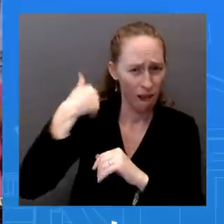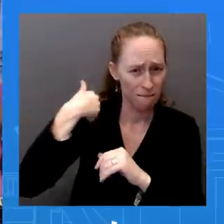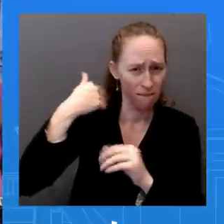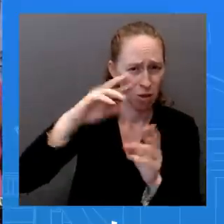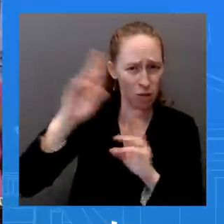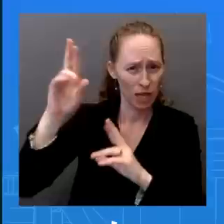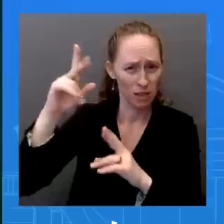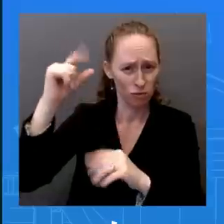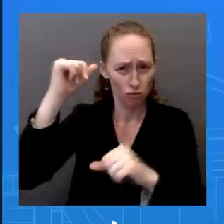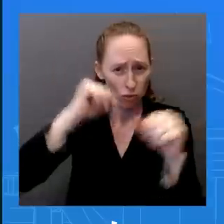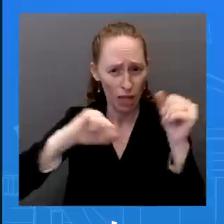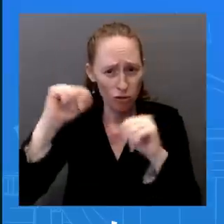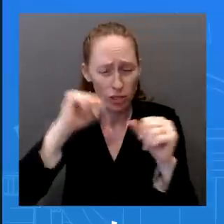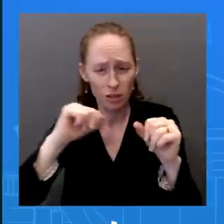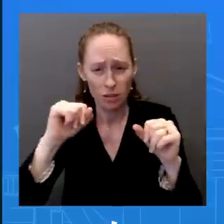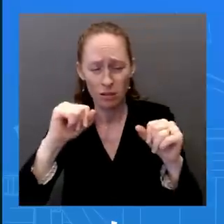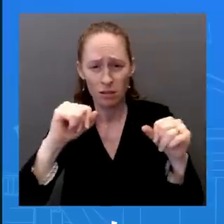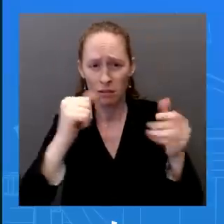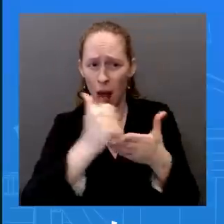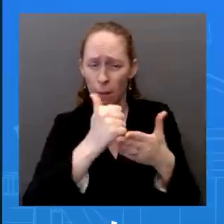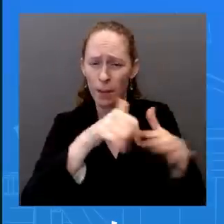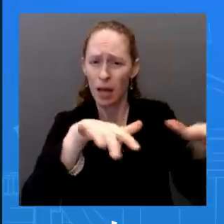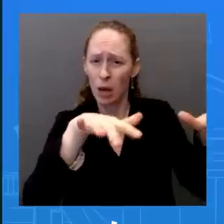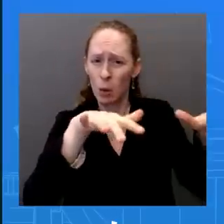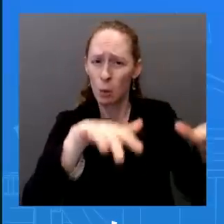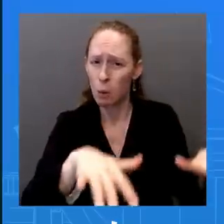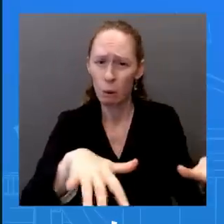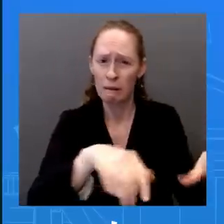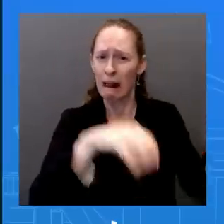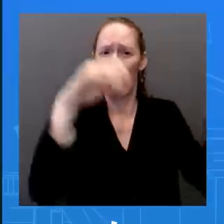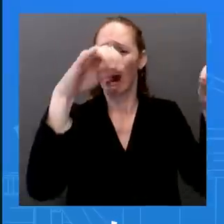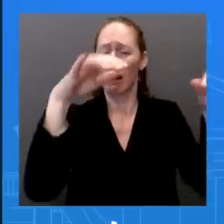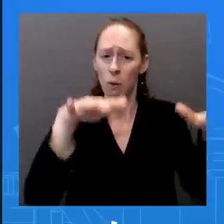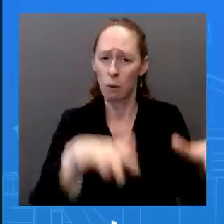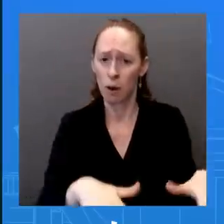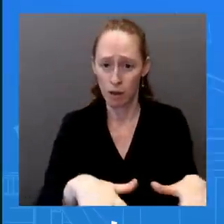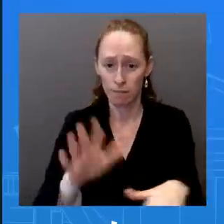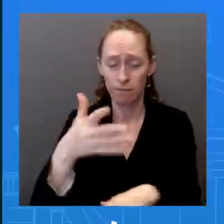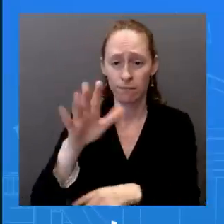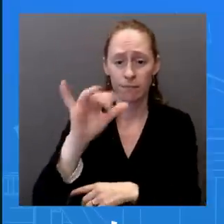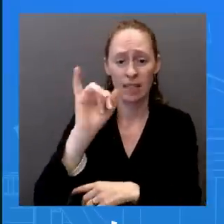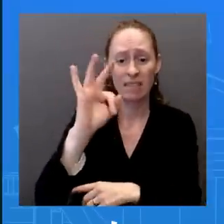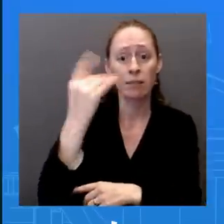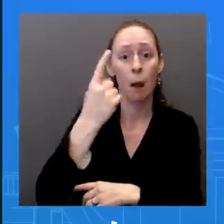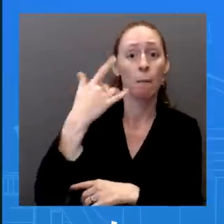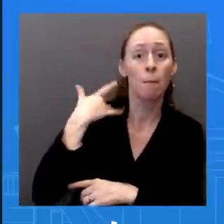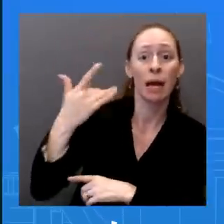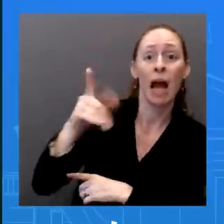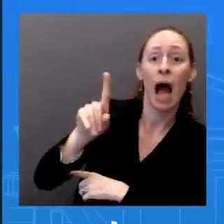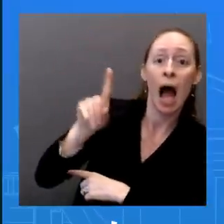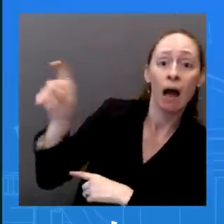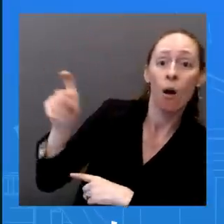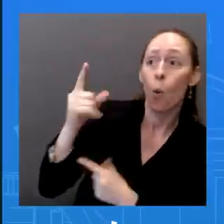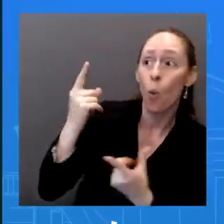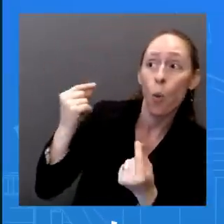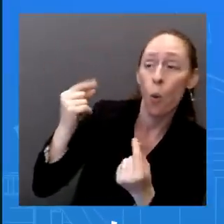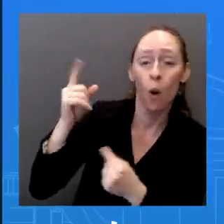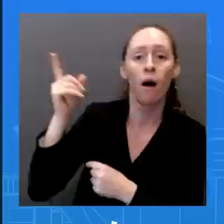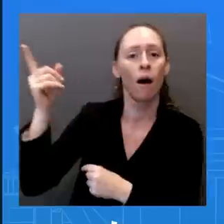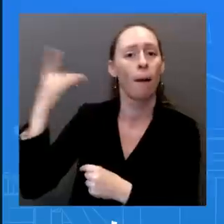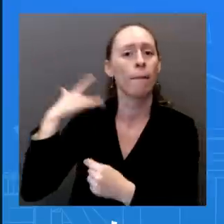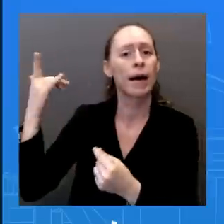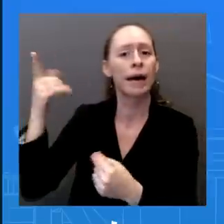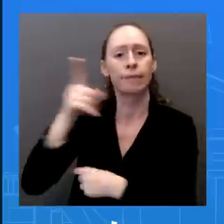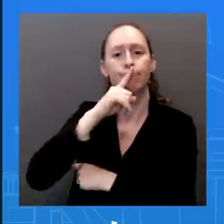doesn't? Well, all I will say is the President is a direct and straightforward person. He answered a hypothetical.